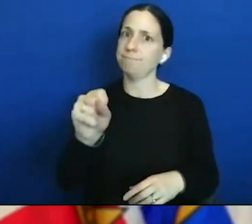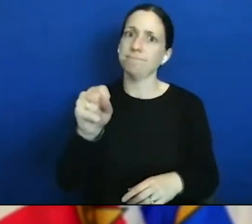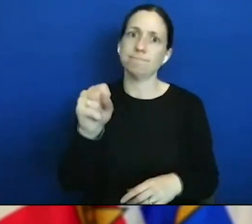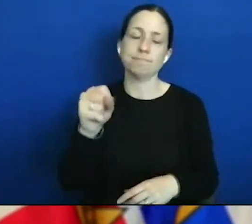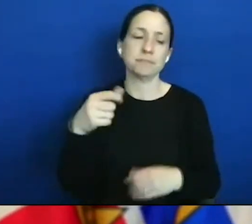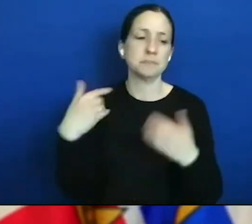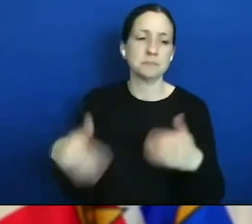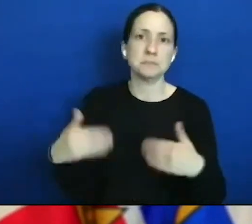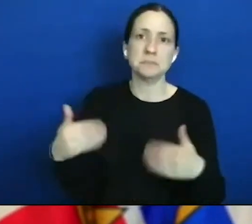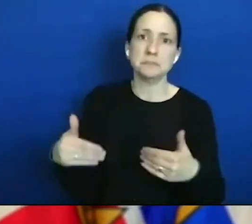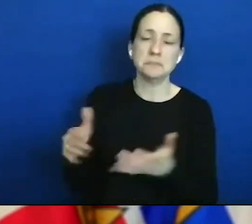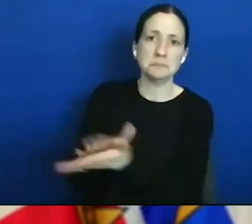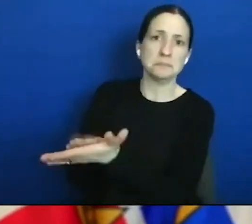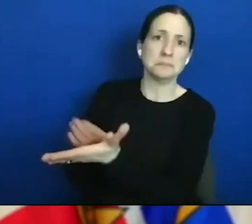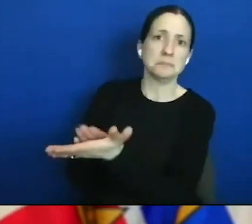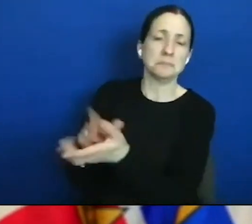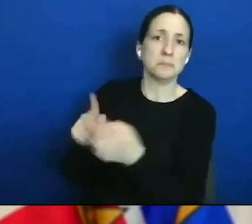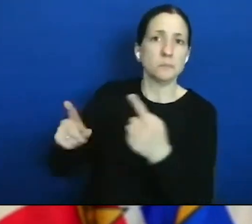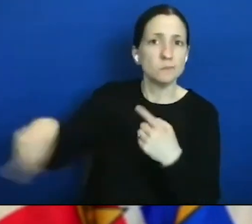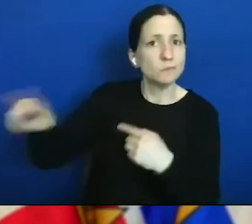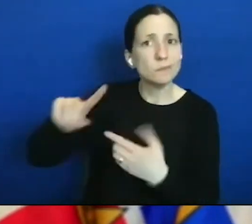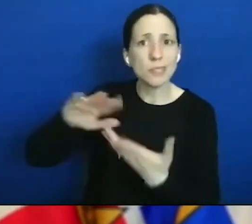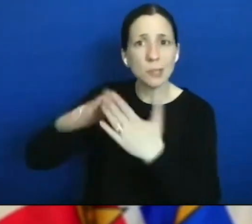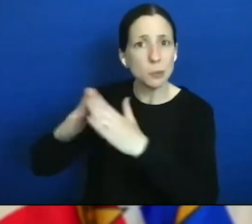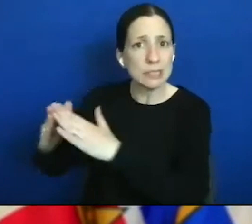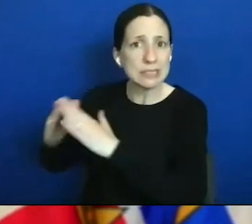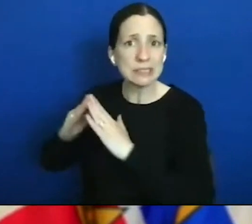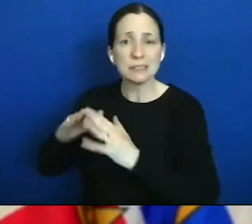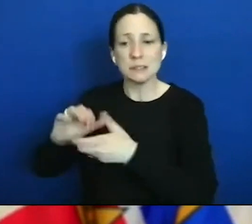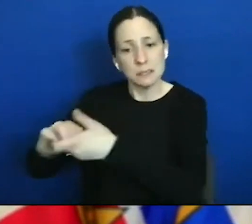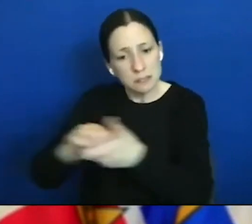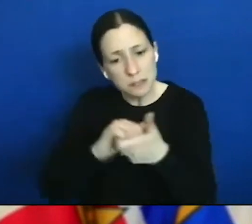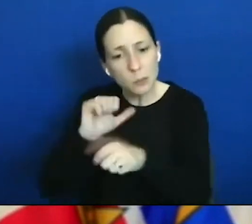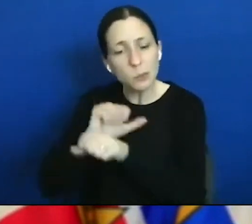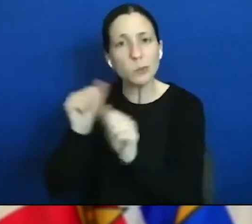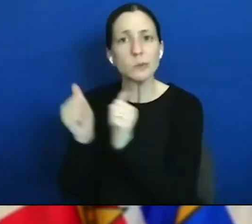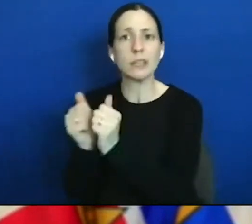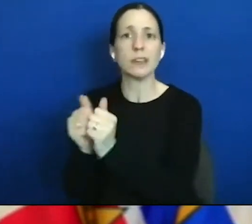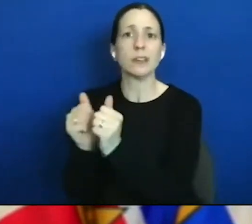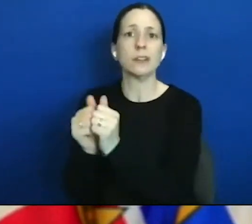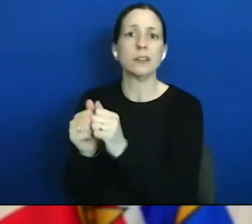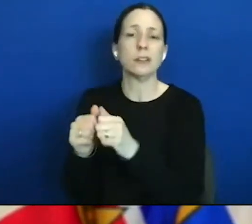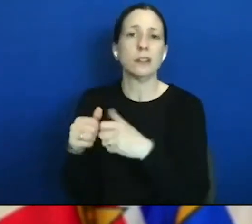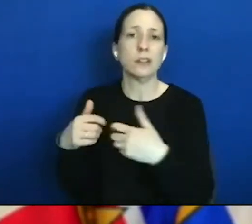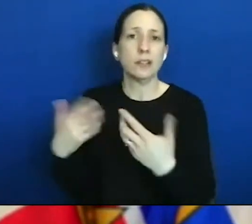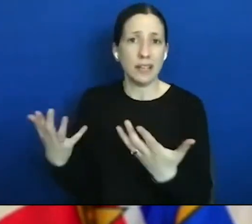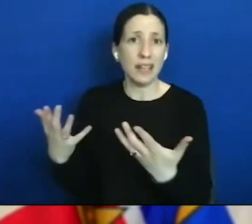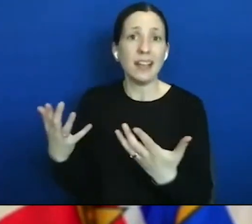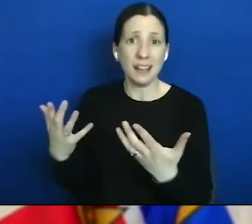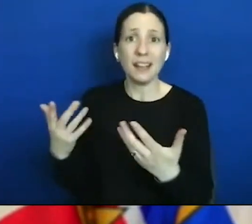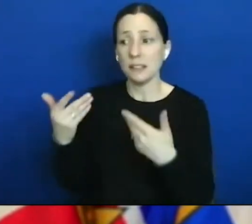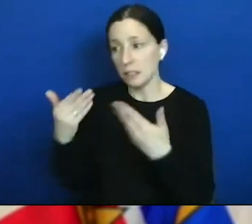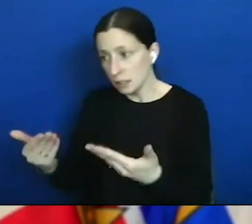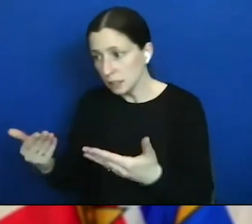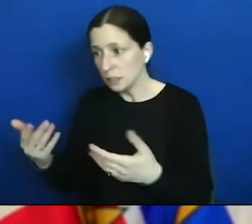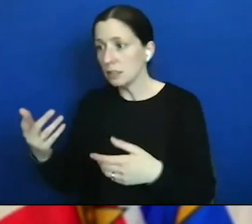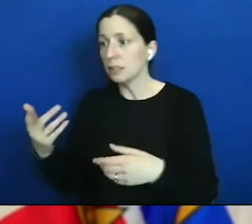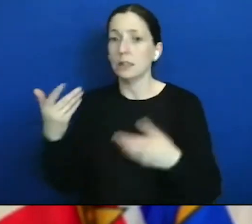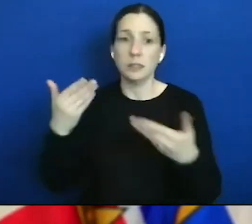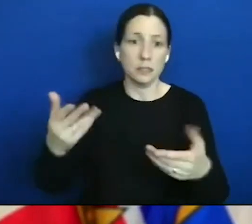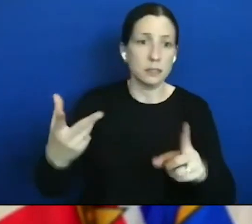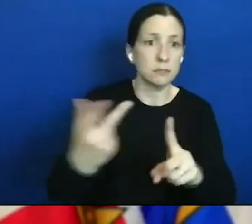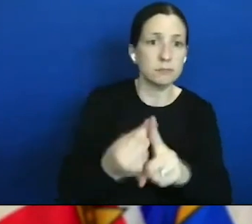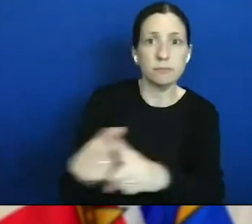a testament to the communities there banding together, people being able to be immunized, getting access